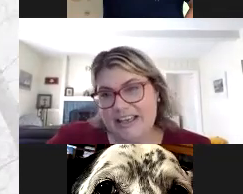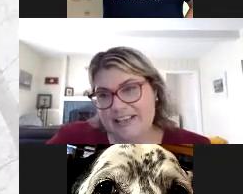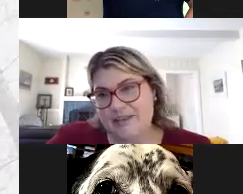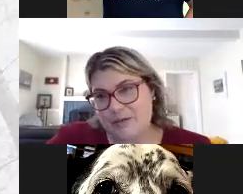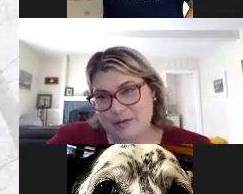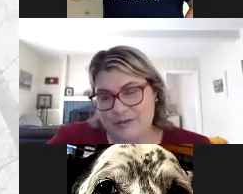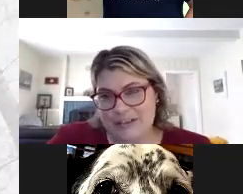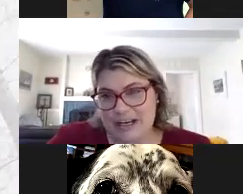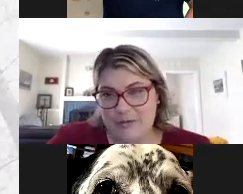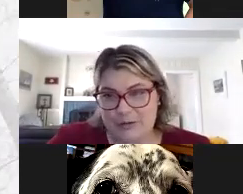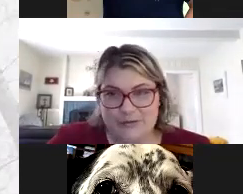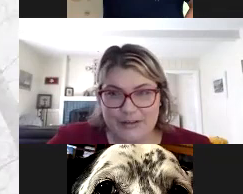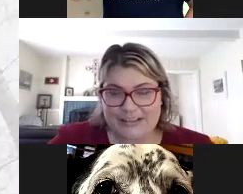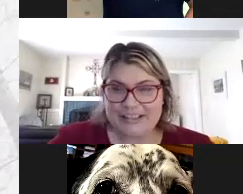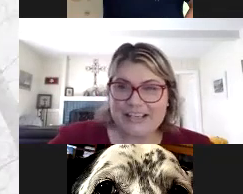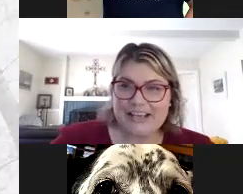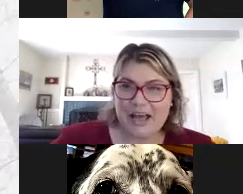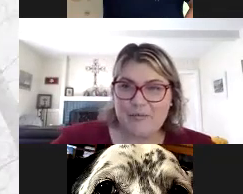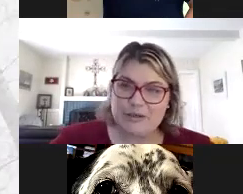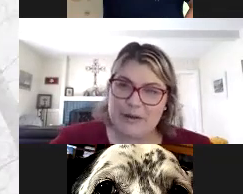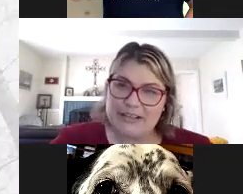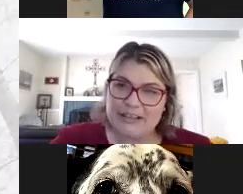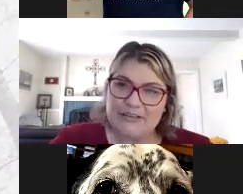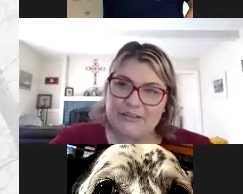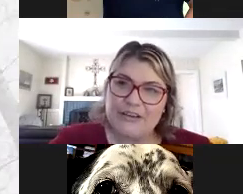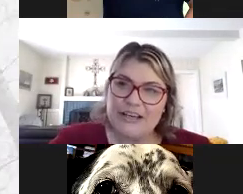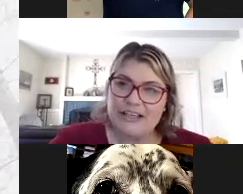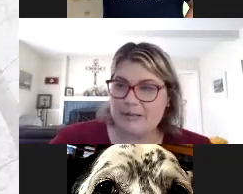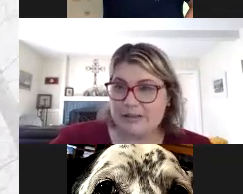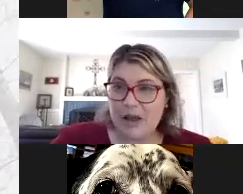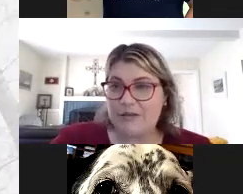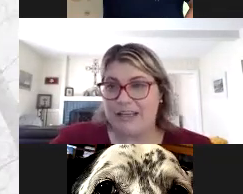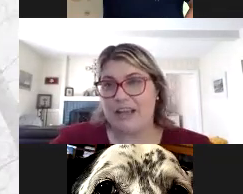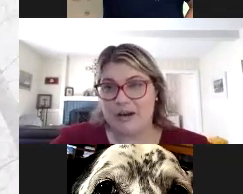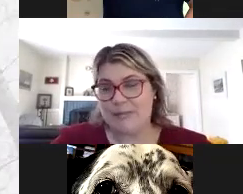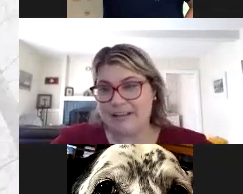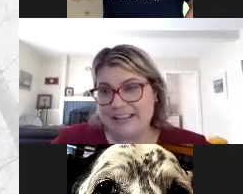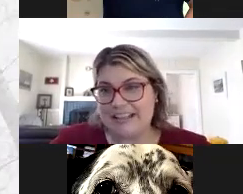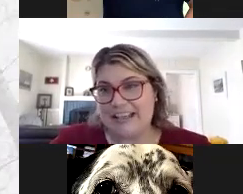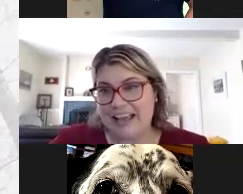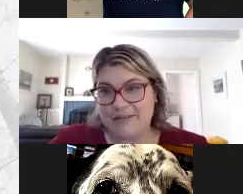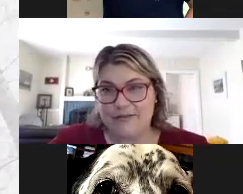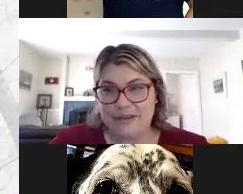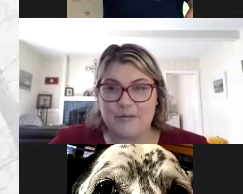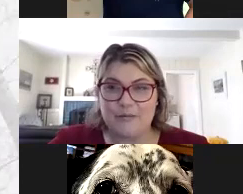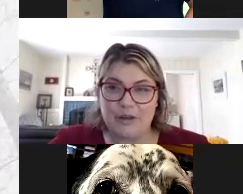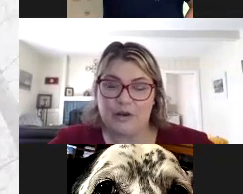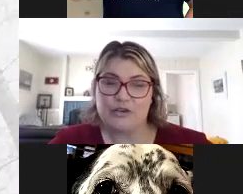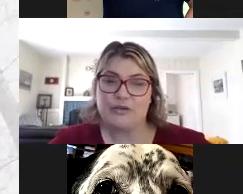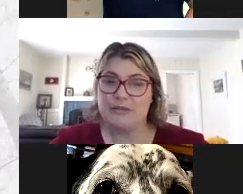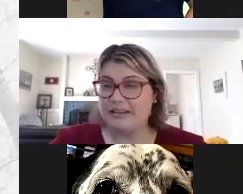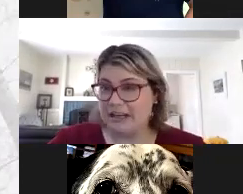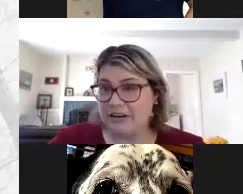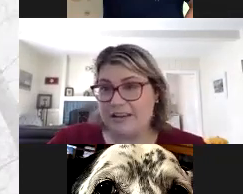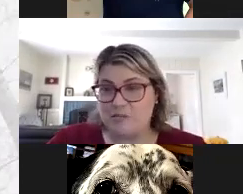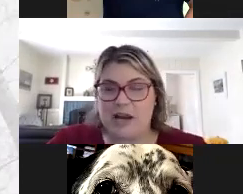diplomacy in sort of Teddy Roosevelt's perspective, speak softly, carry a big stick, have